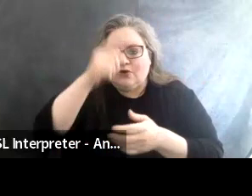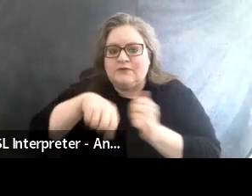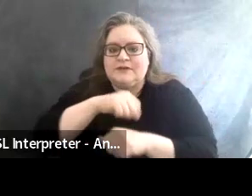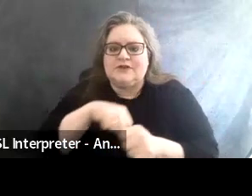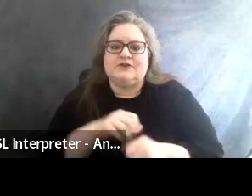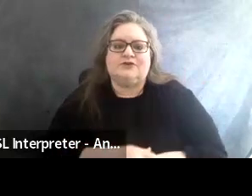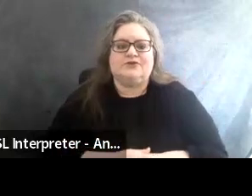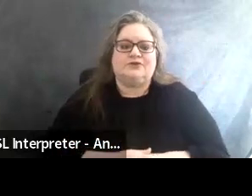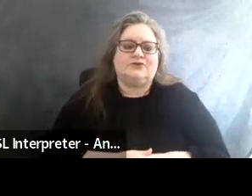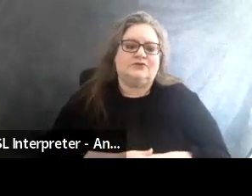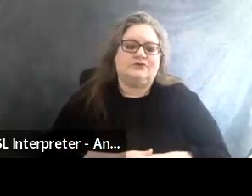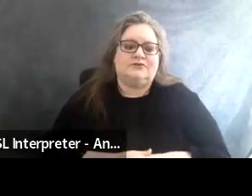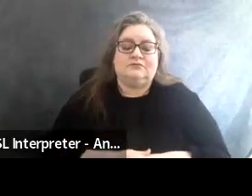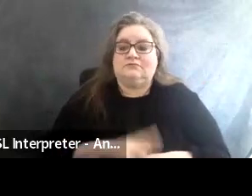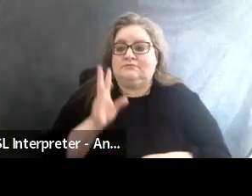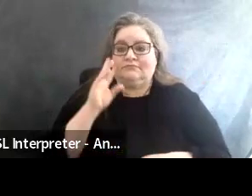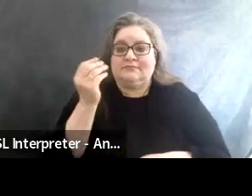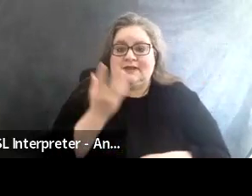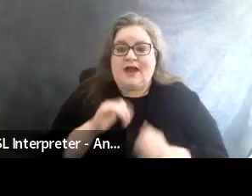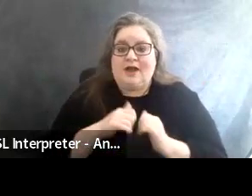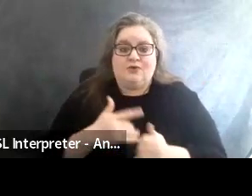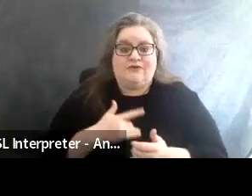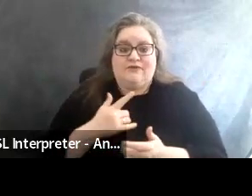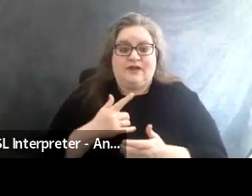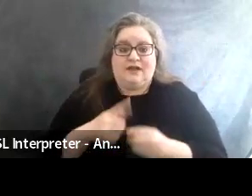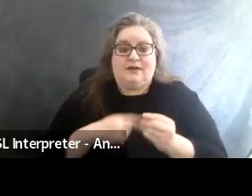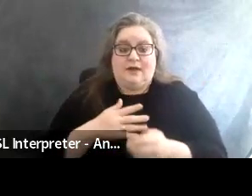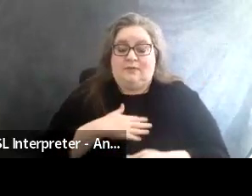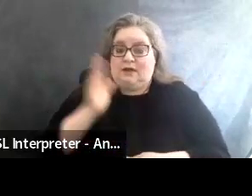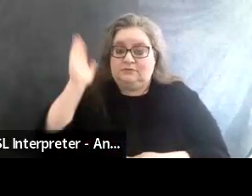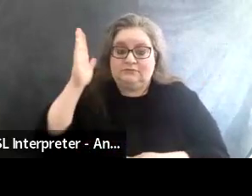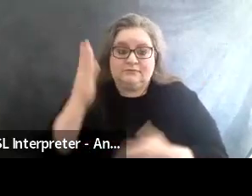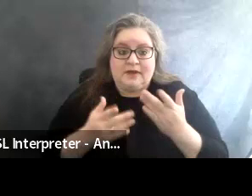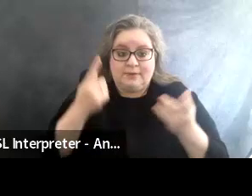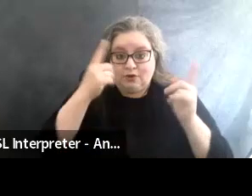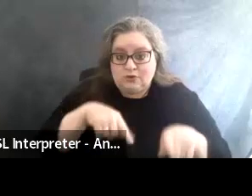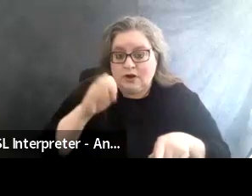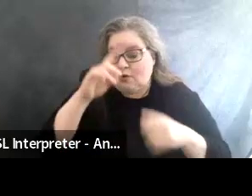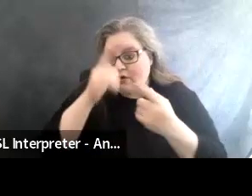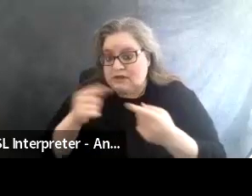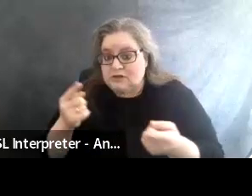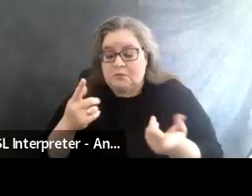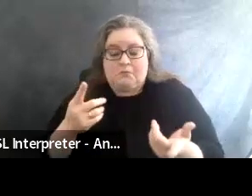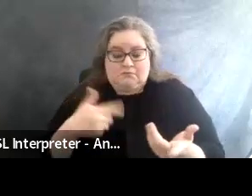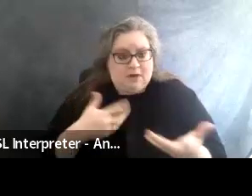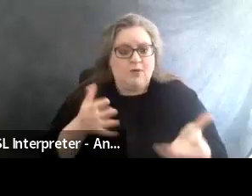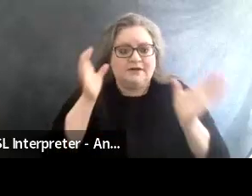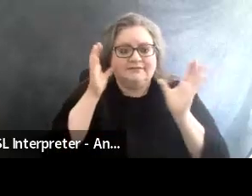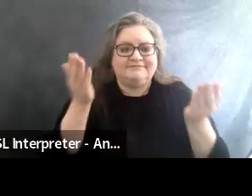other. Let me know how you're feeling about what I'm saying. Maybe you agree, maybe you disagree. I'd love to hear it.